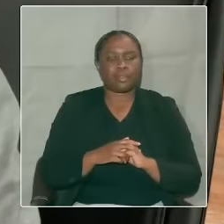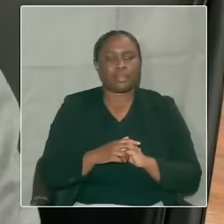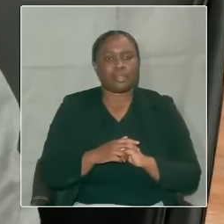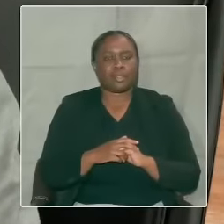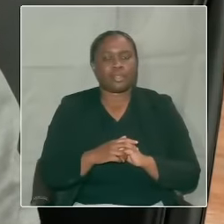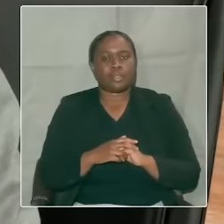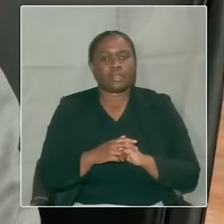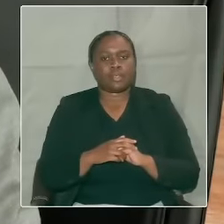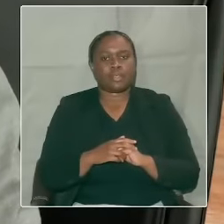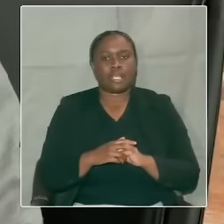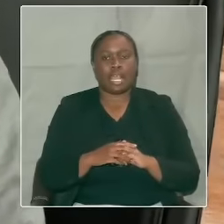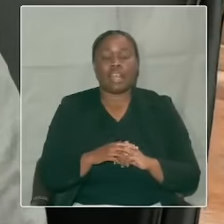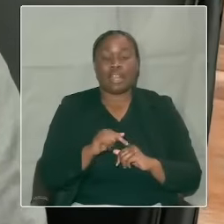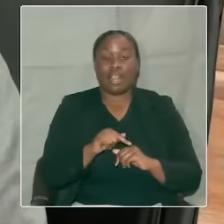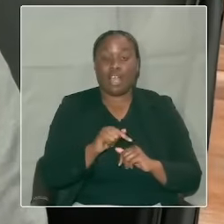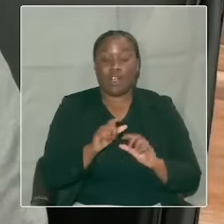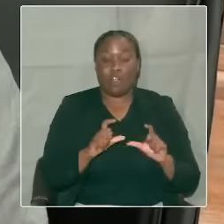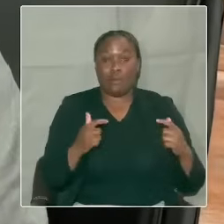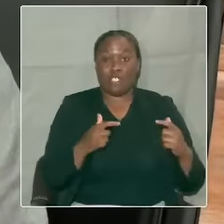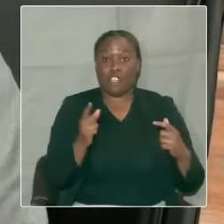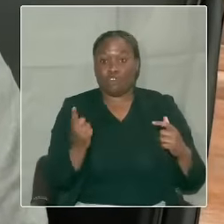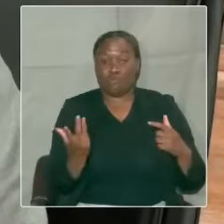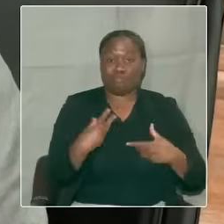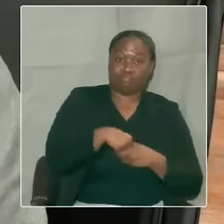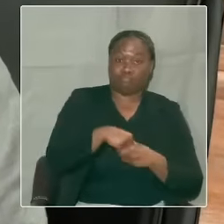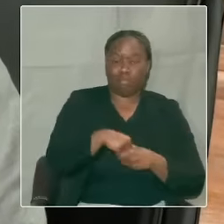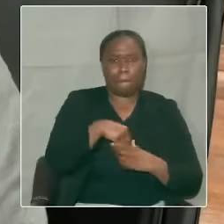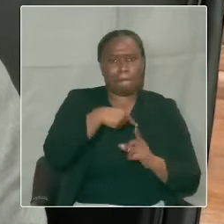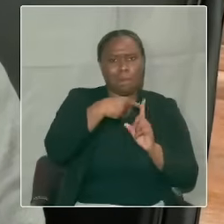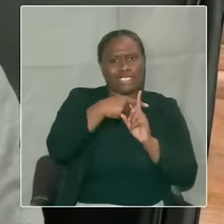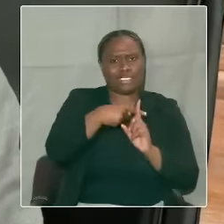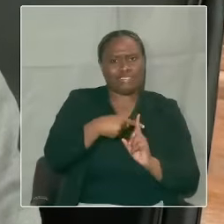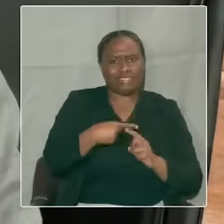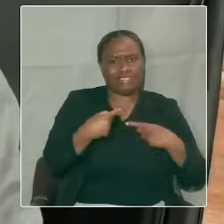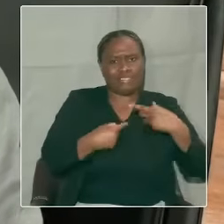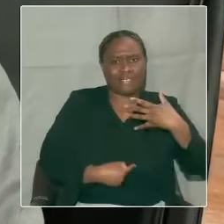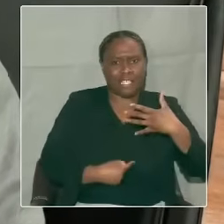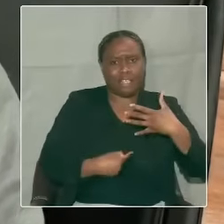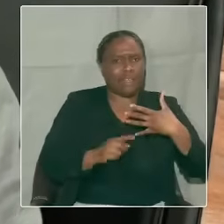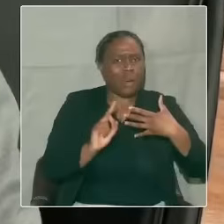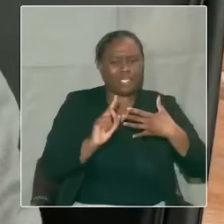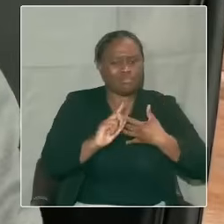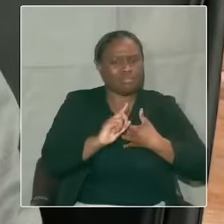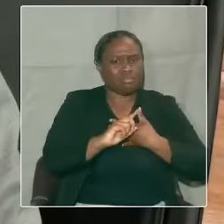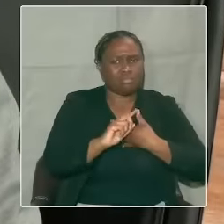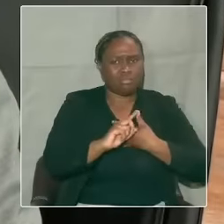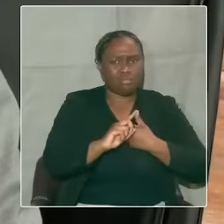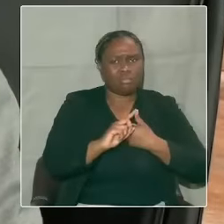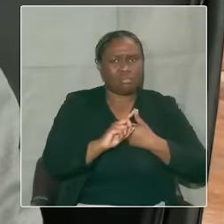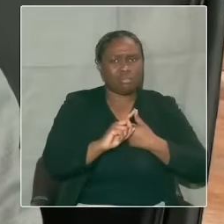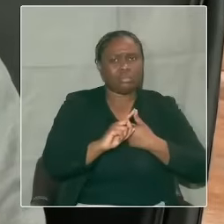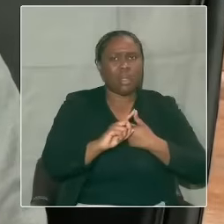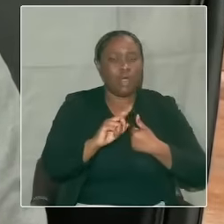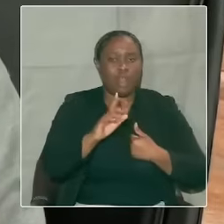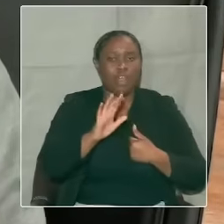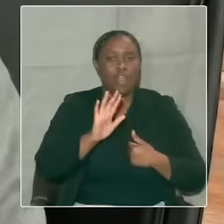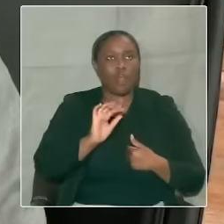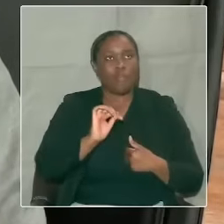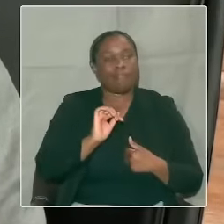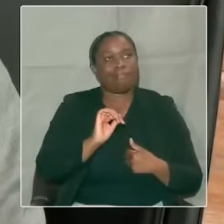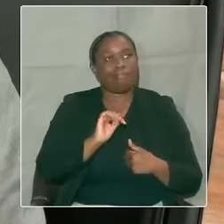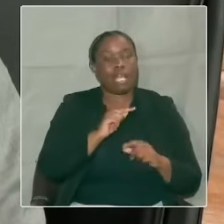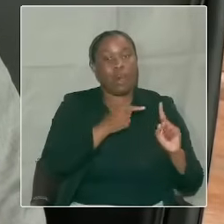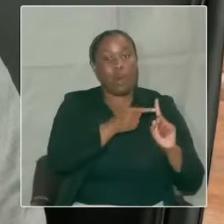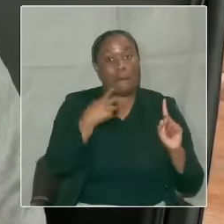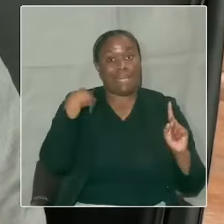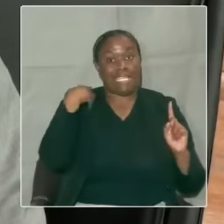benefits of you participating in the commission is not only to provide your account of the